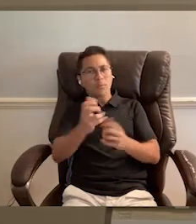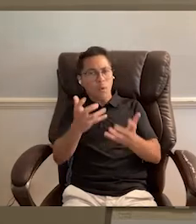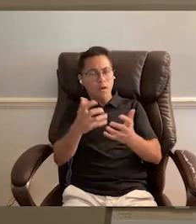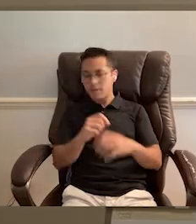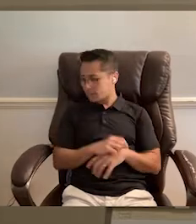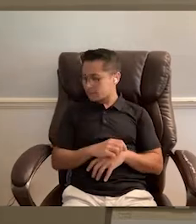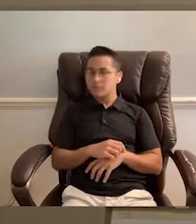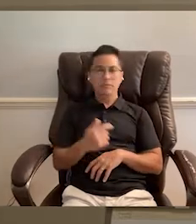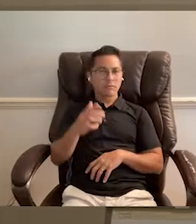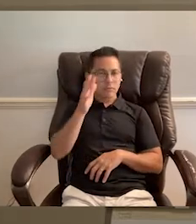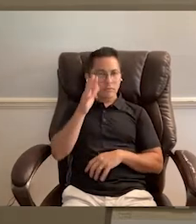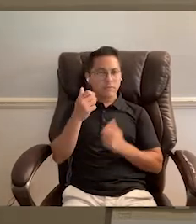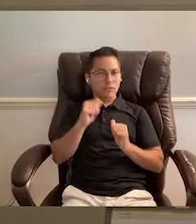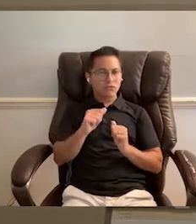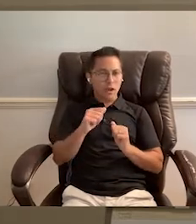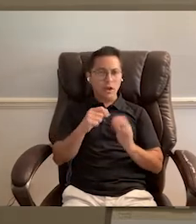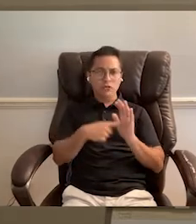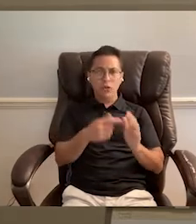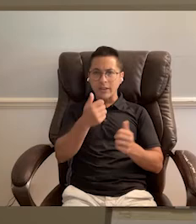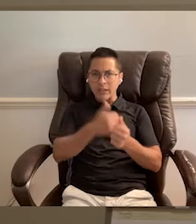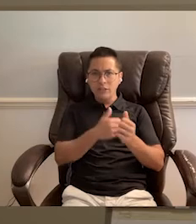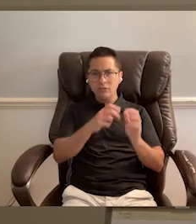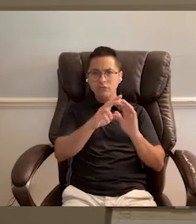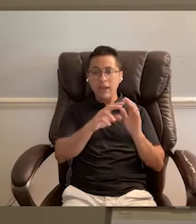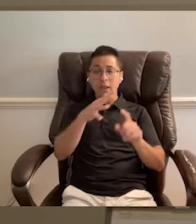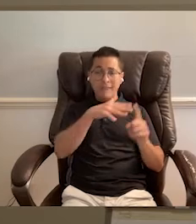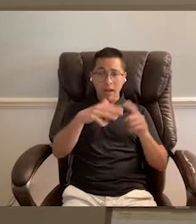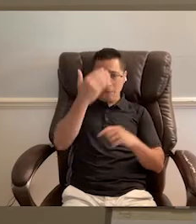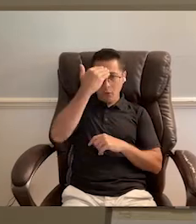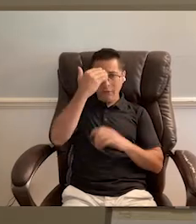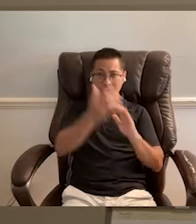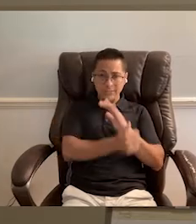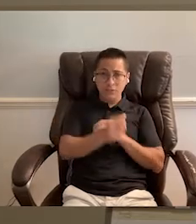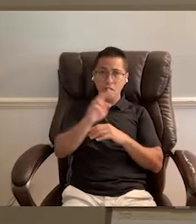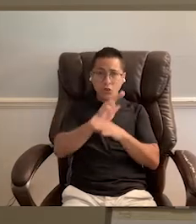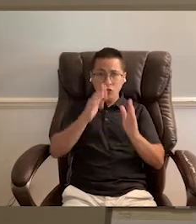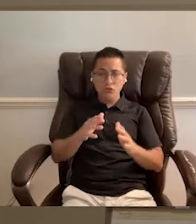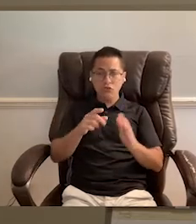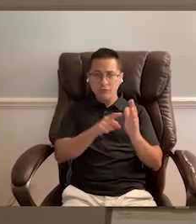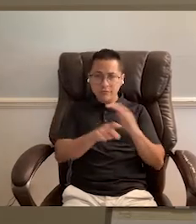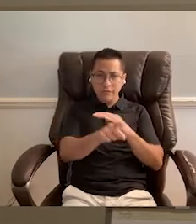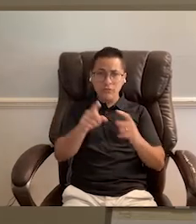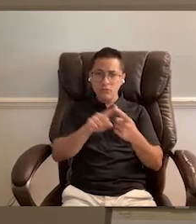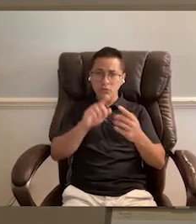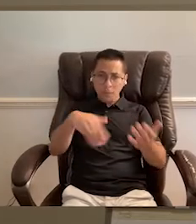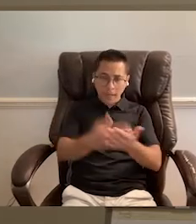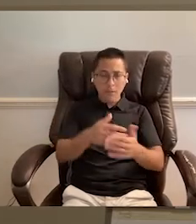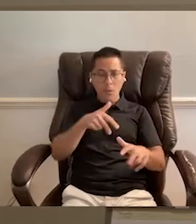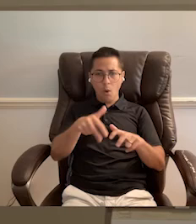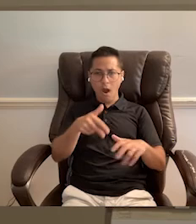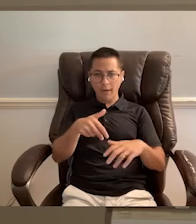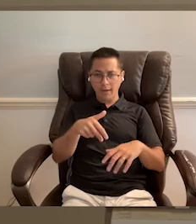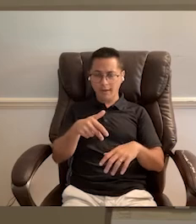So a lot of times they tell it's not about, because the cash register will tell you how much you have to give back, then how many $5 bills, how many dollar bills, how many coins, and so